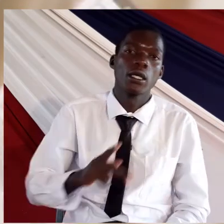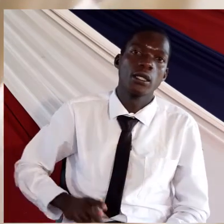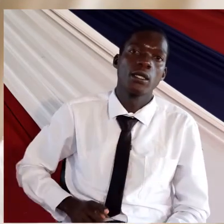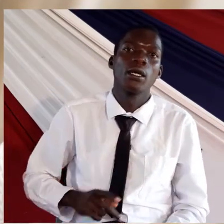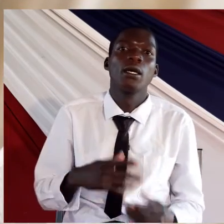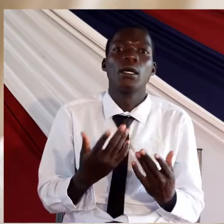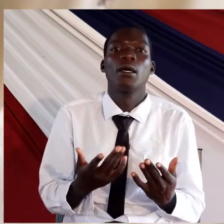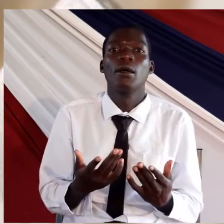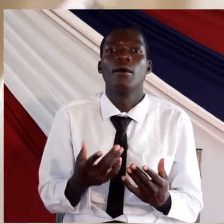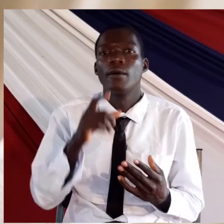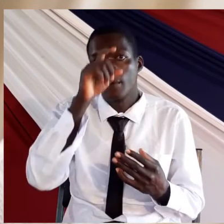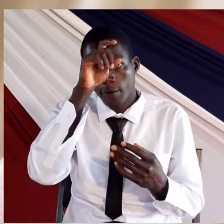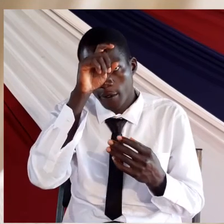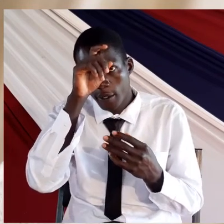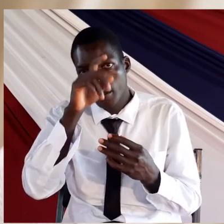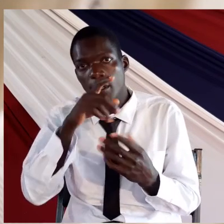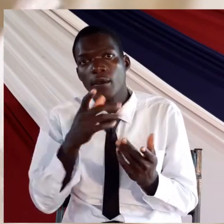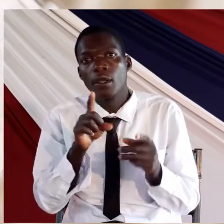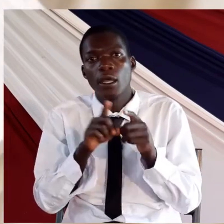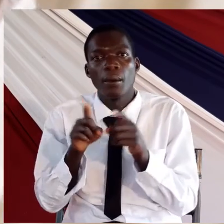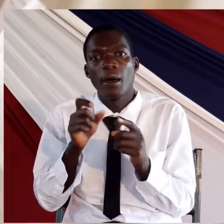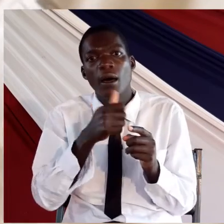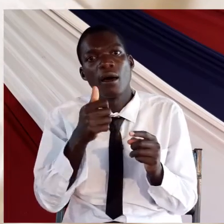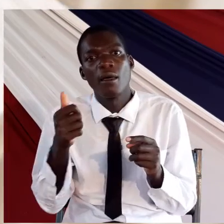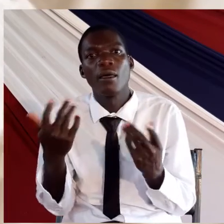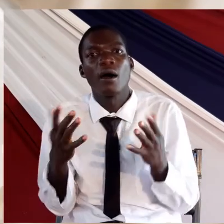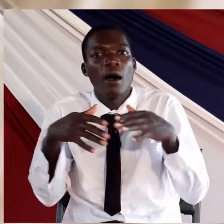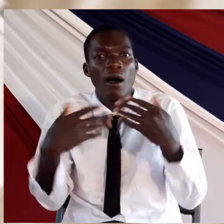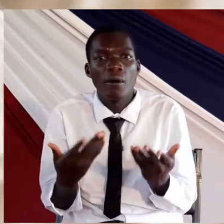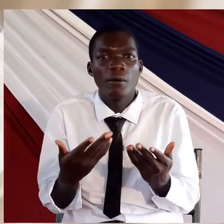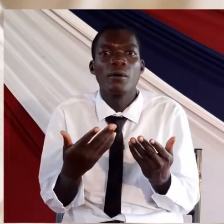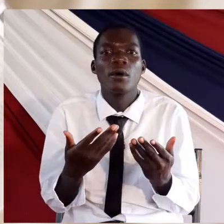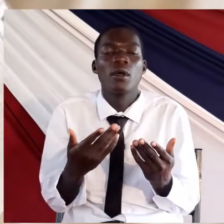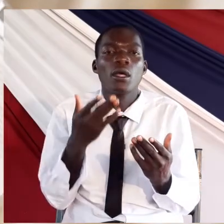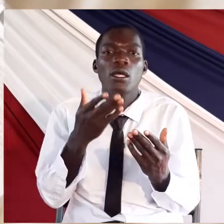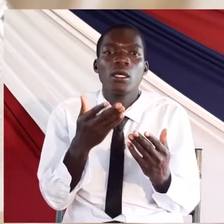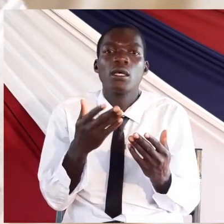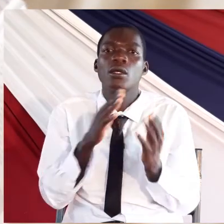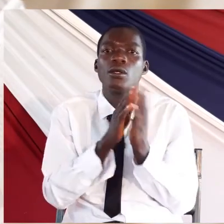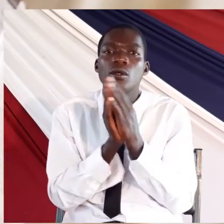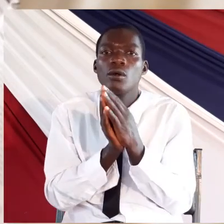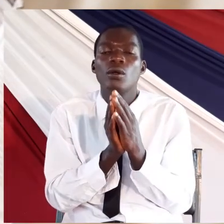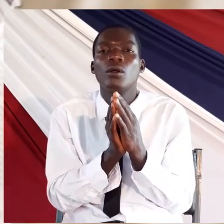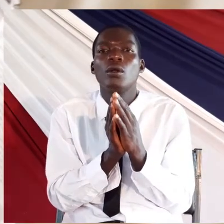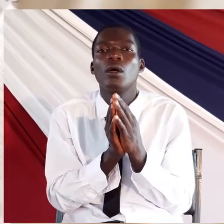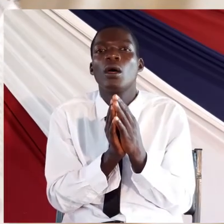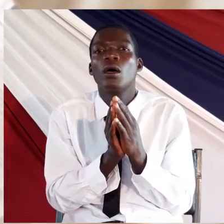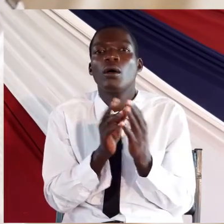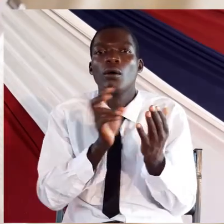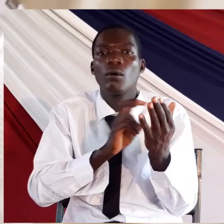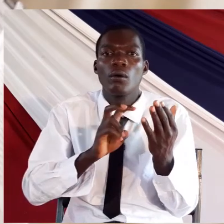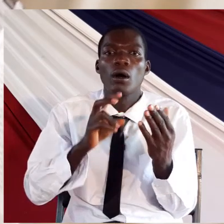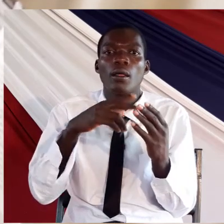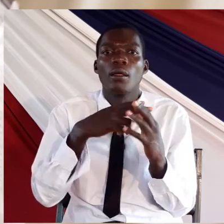the Akkadians, the Sumerians, their history, they have similar stories that look like a